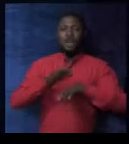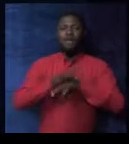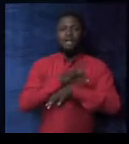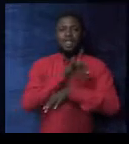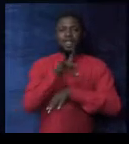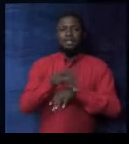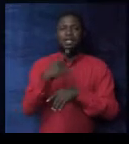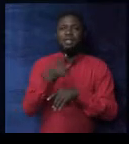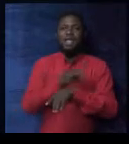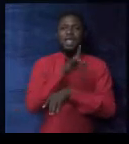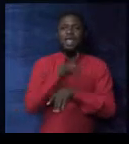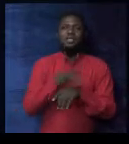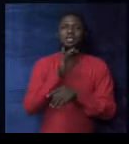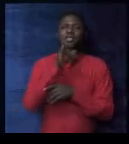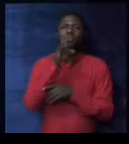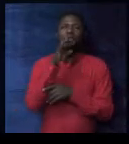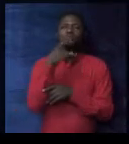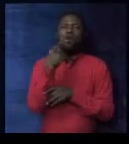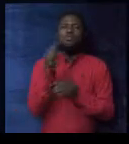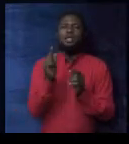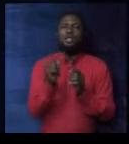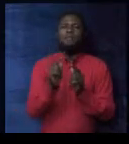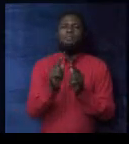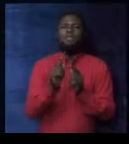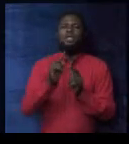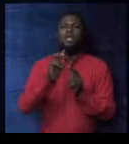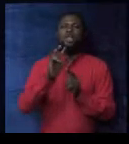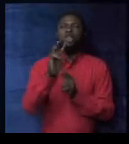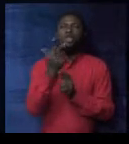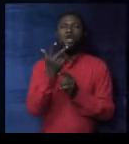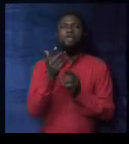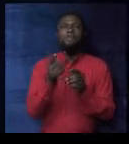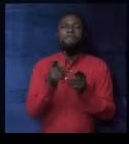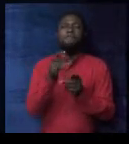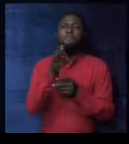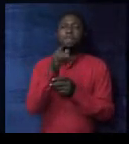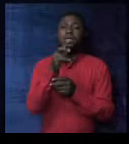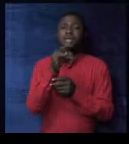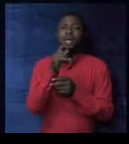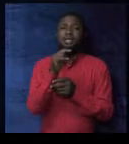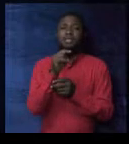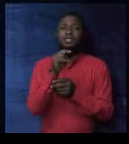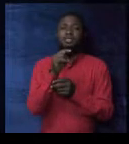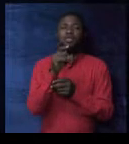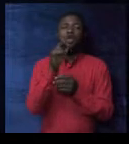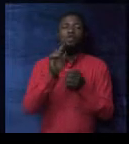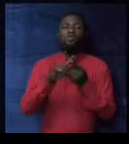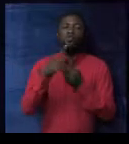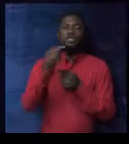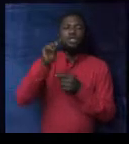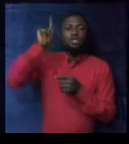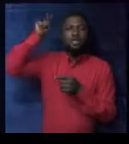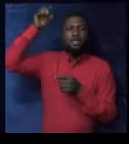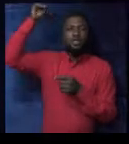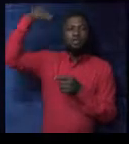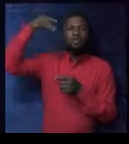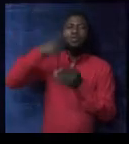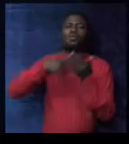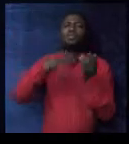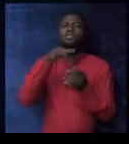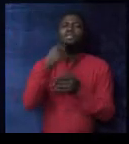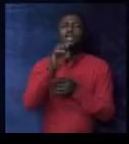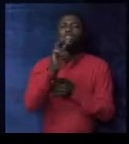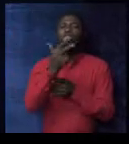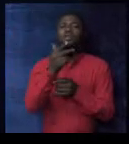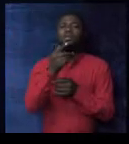on Earth. The Earth is one of the big planets. The Earth is the third planet to the Sun.